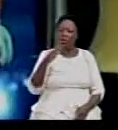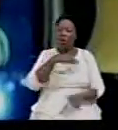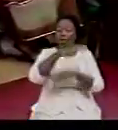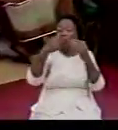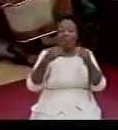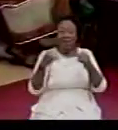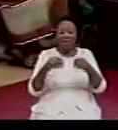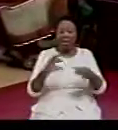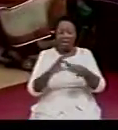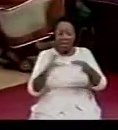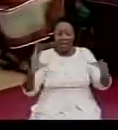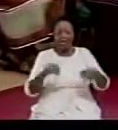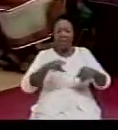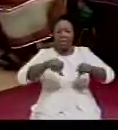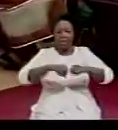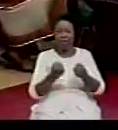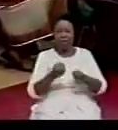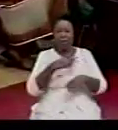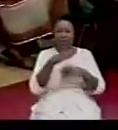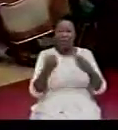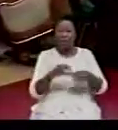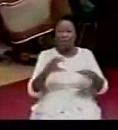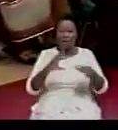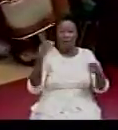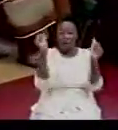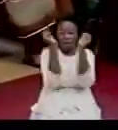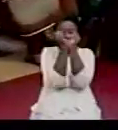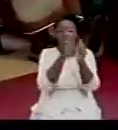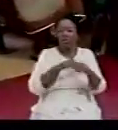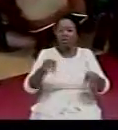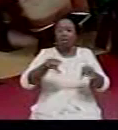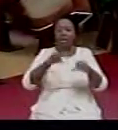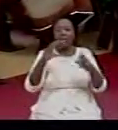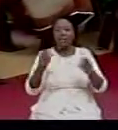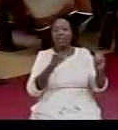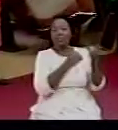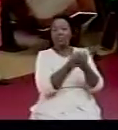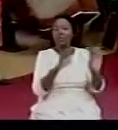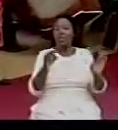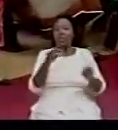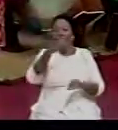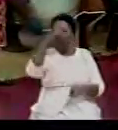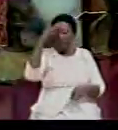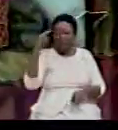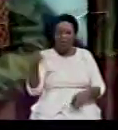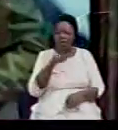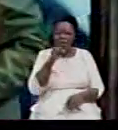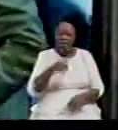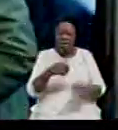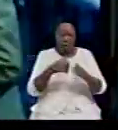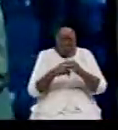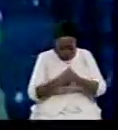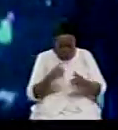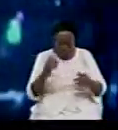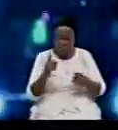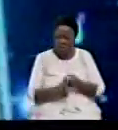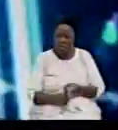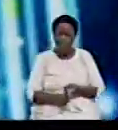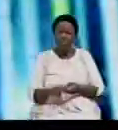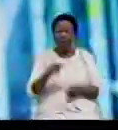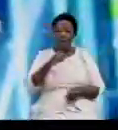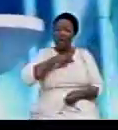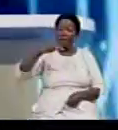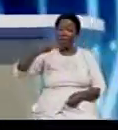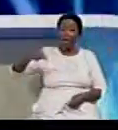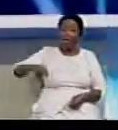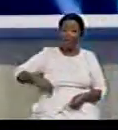were broken. All their fetters were burnt off because they were not bowed to Nebuchadnezzar. He said, you